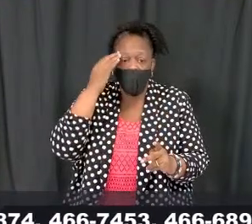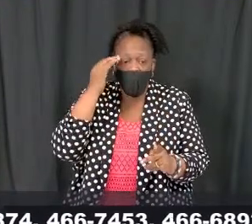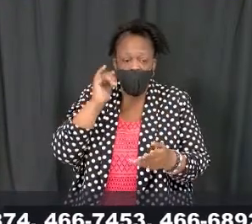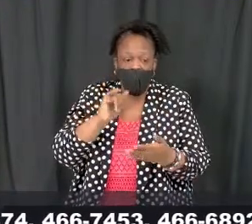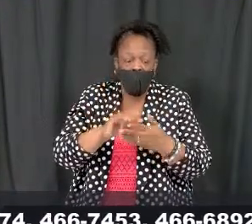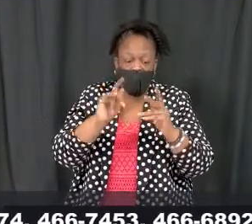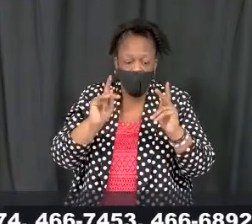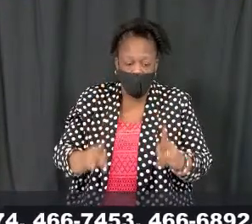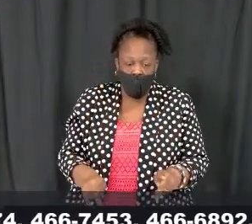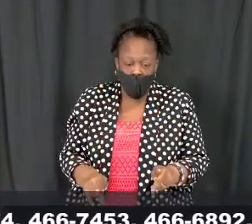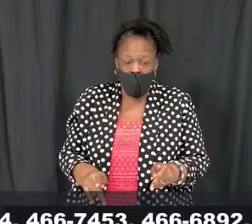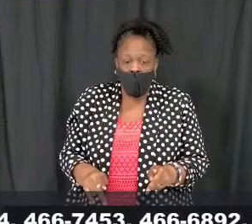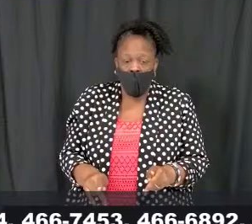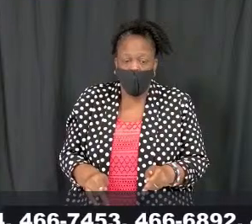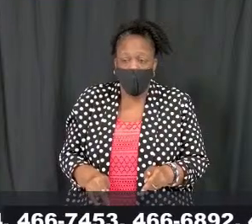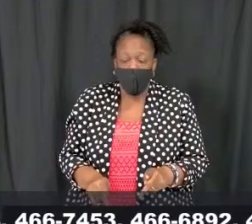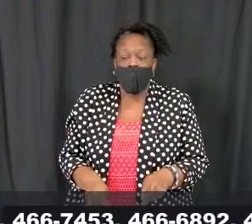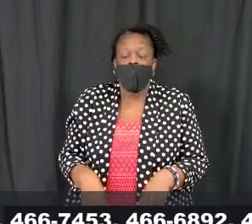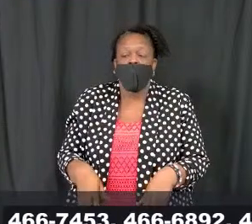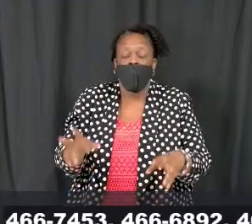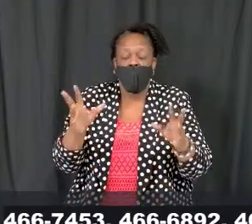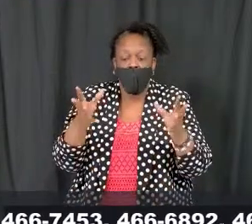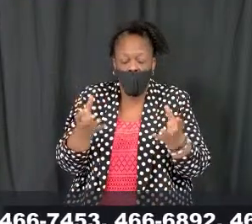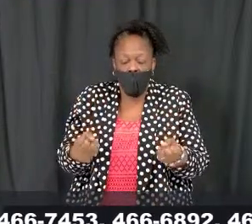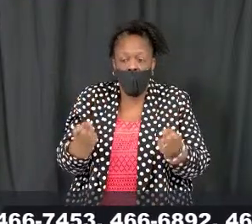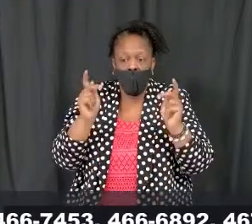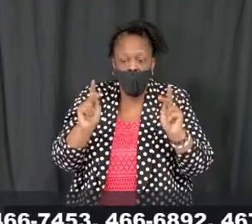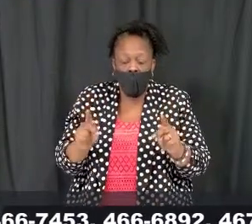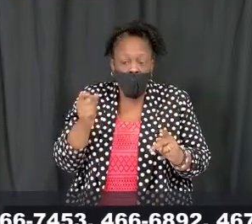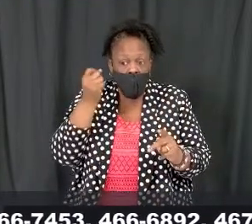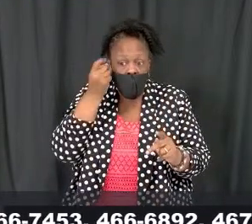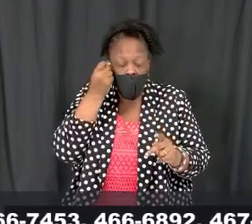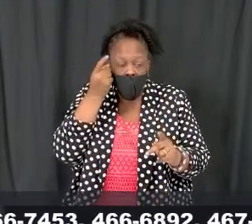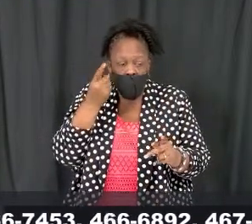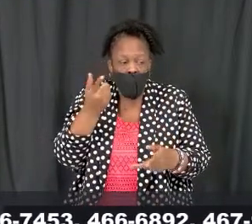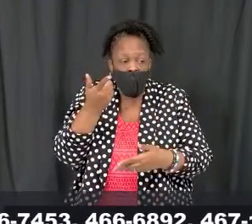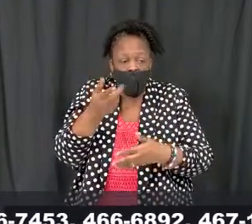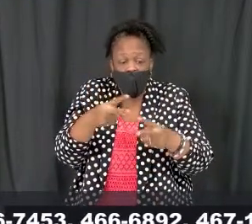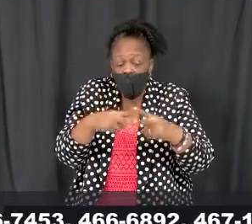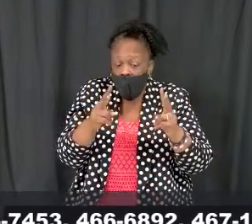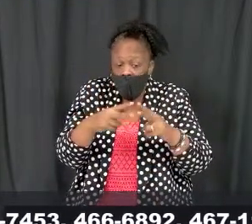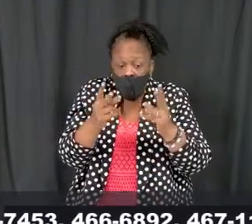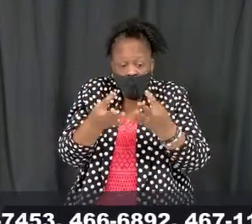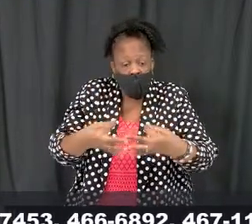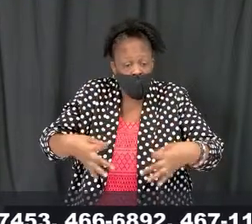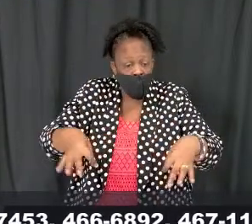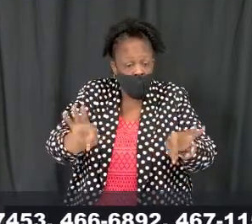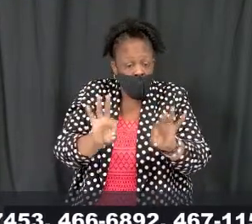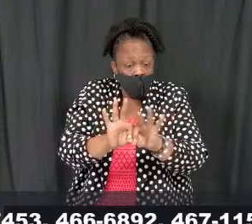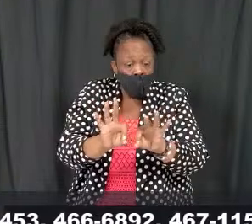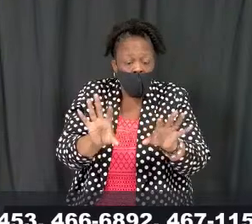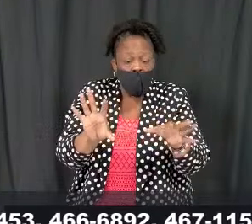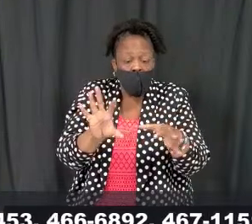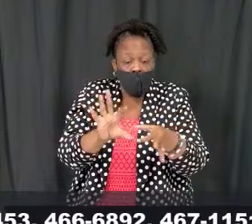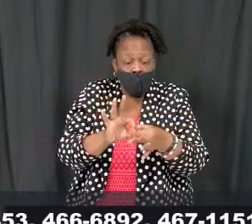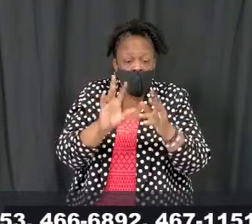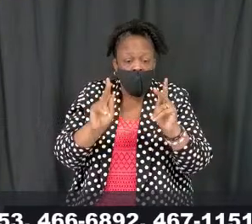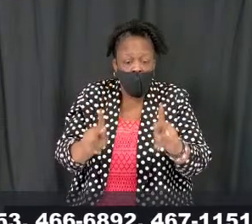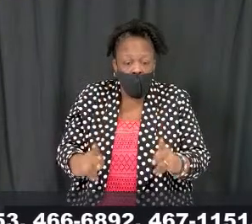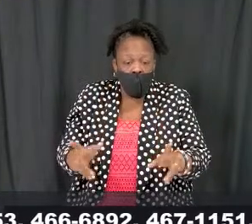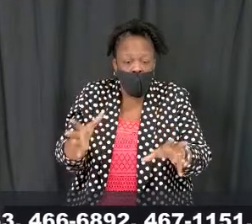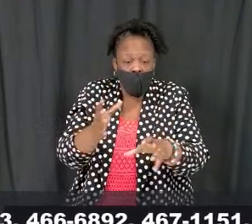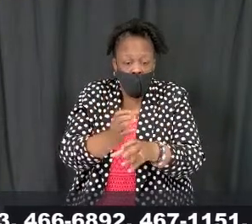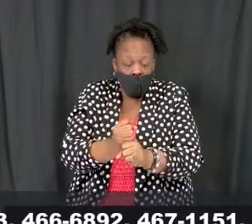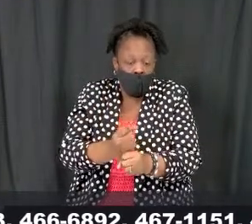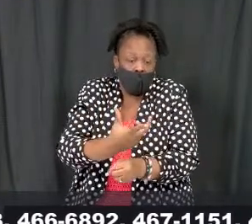one, the vaccine, the COVID-19 vaccine that we are administering at this time, and